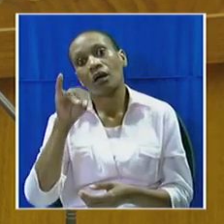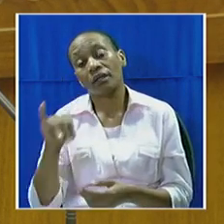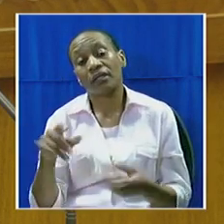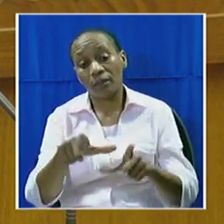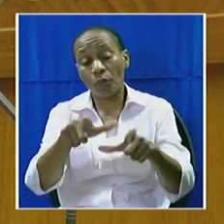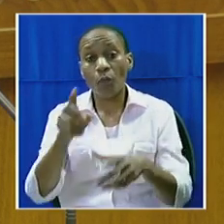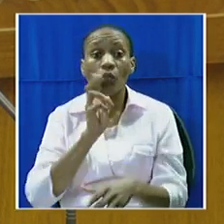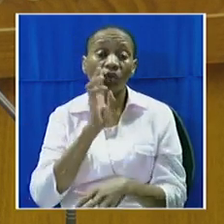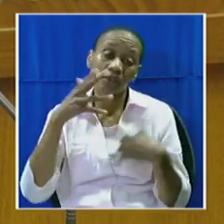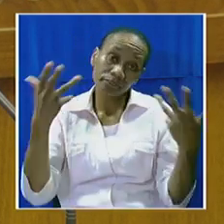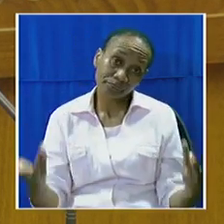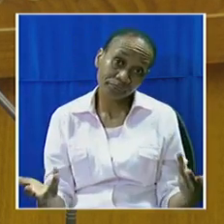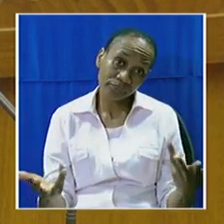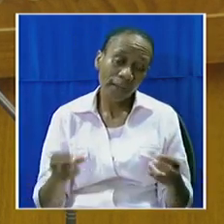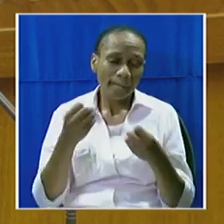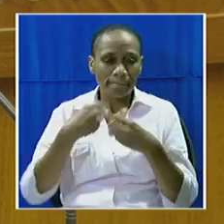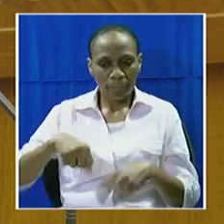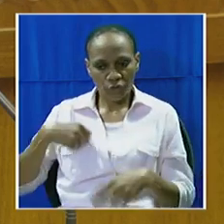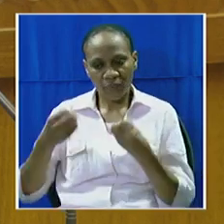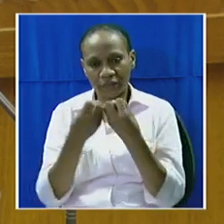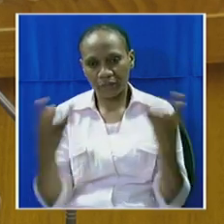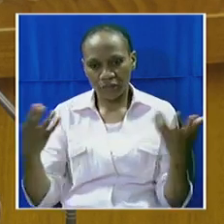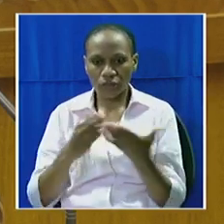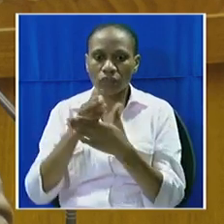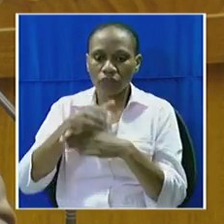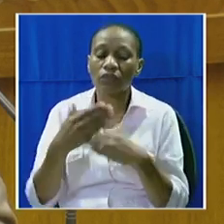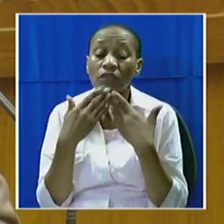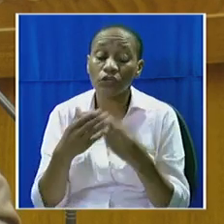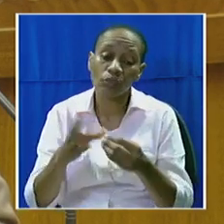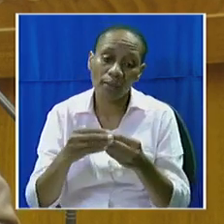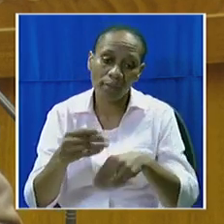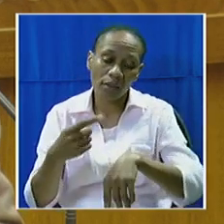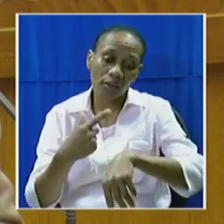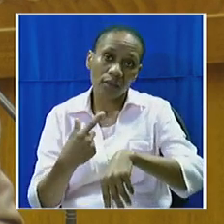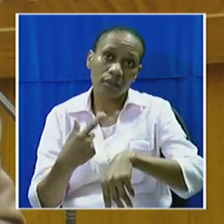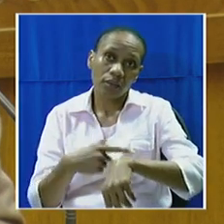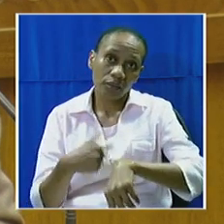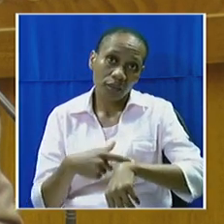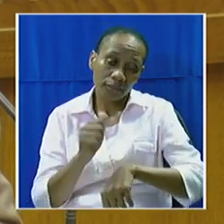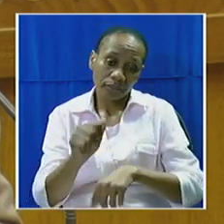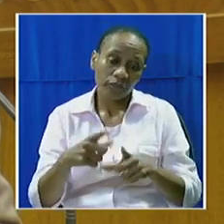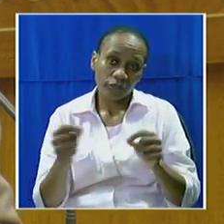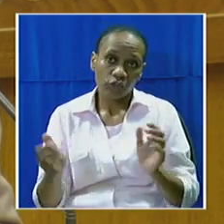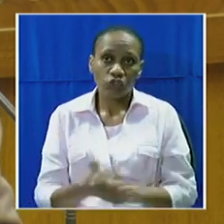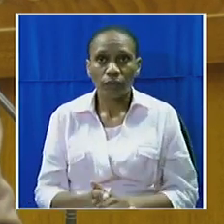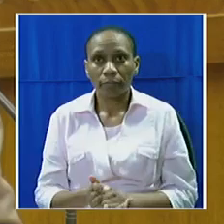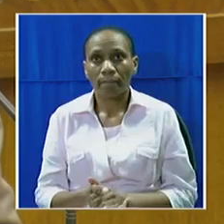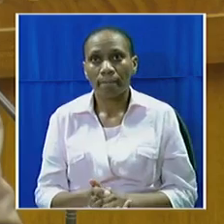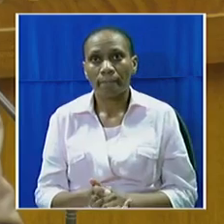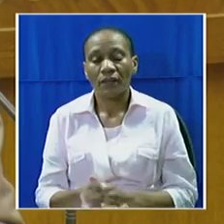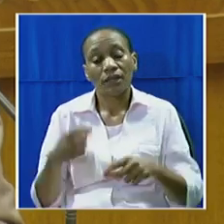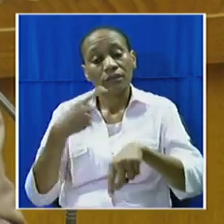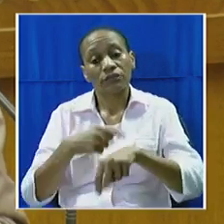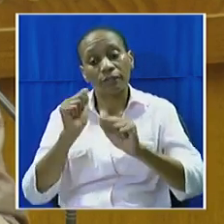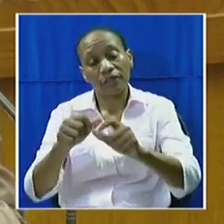Limpopo. We have seen that many municipalities throughout the country uses government funding for projects and EPW